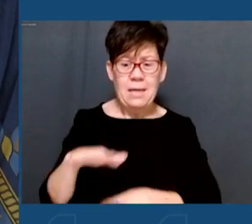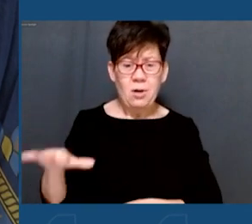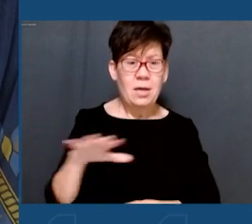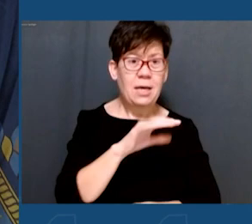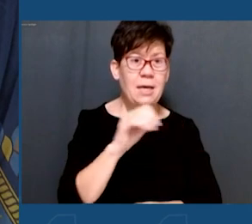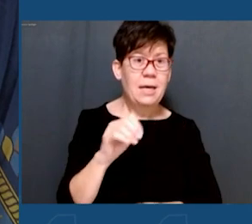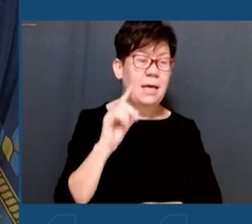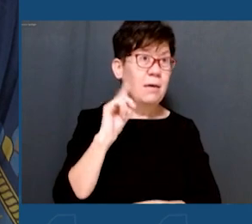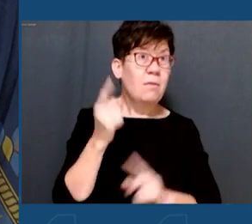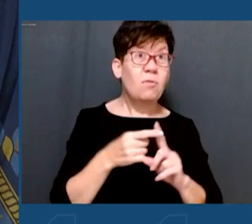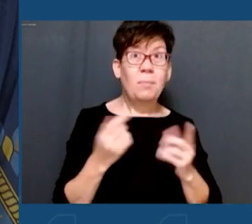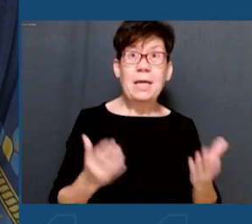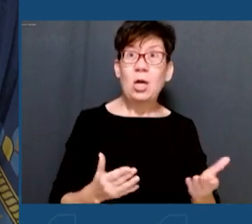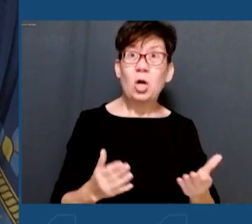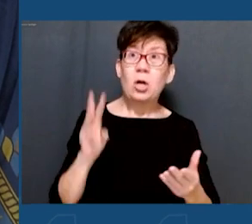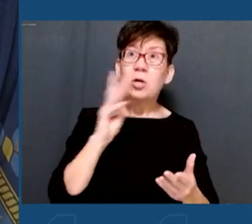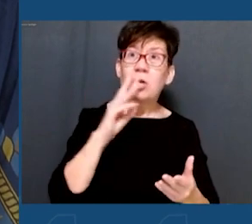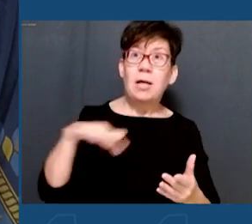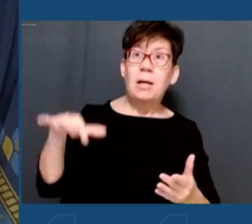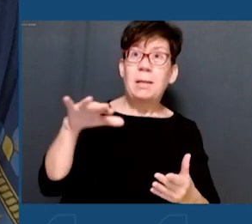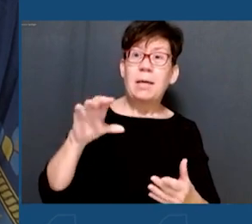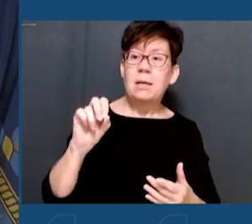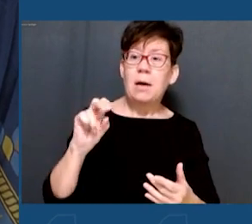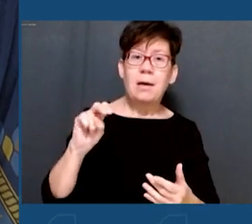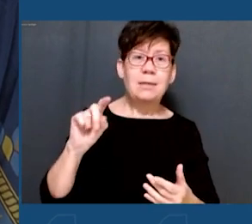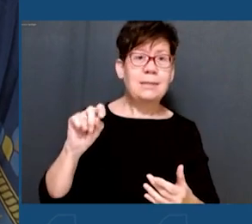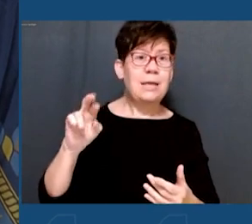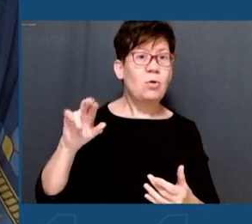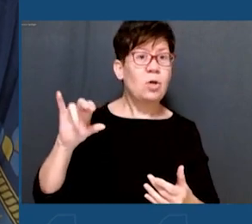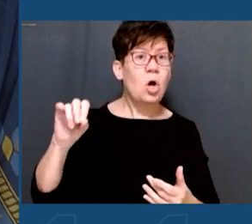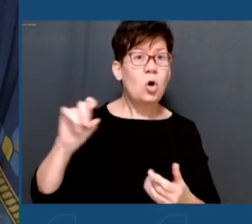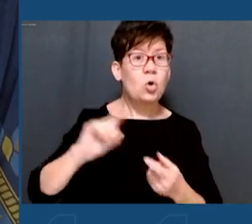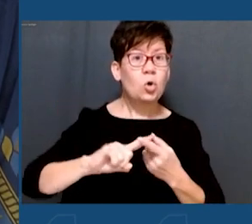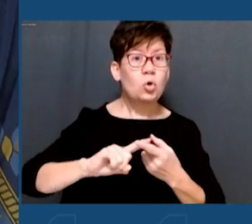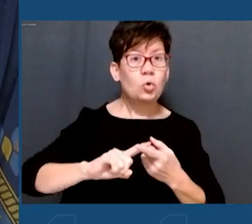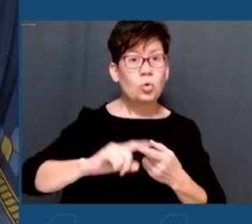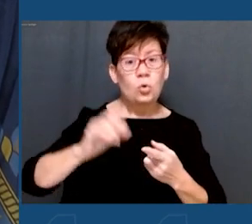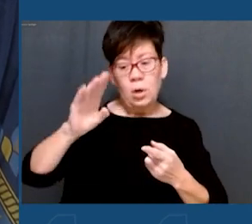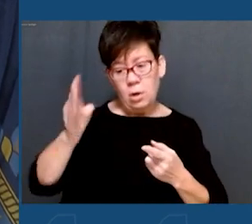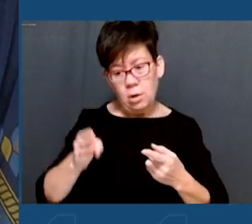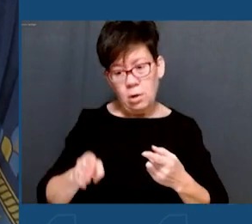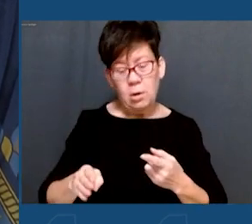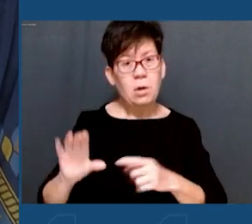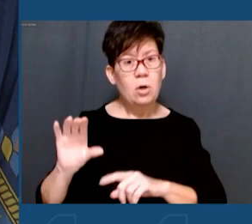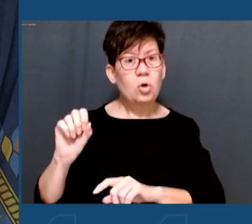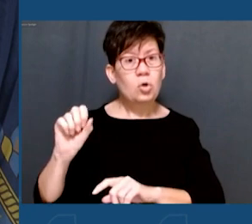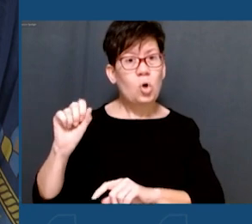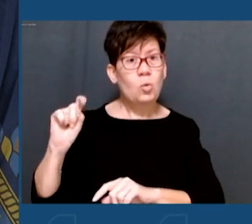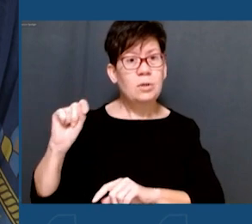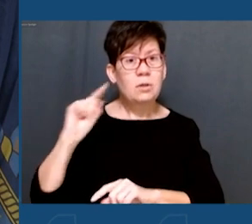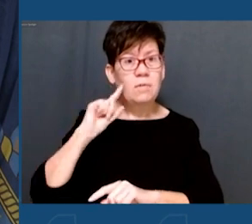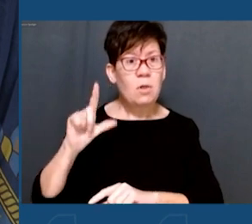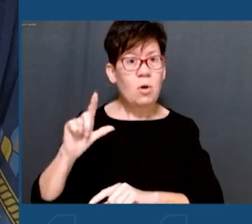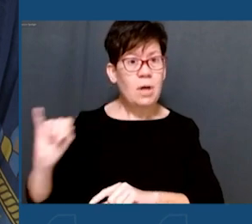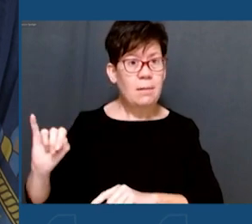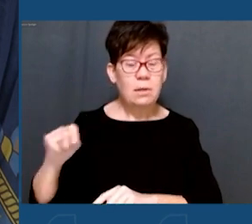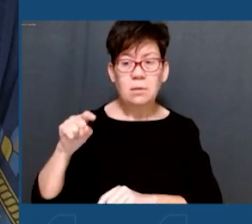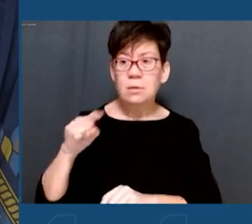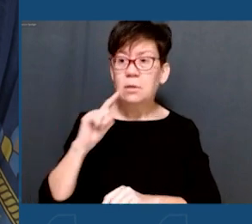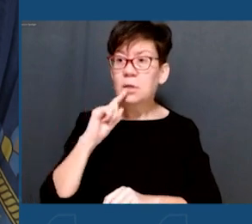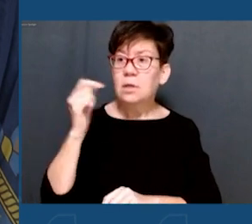Lake Ontario down to the coastline of Long Island and the areas that are vulnerable along the Hudson